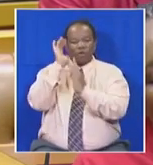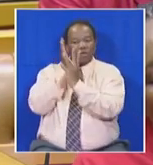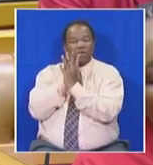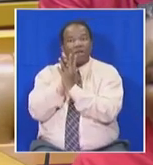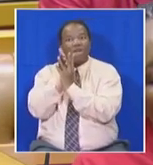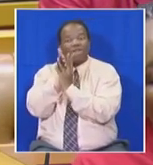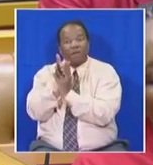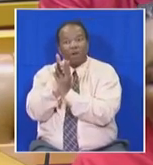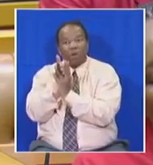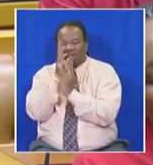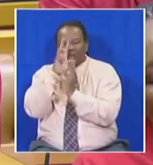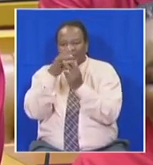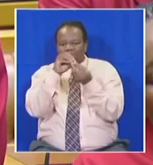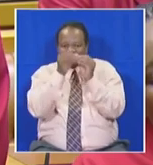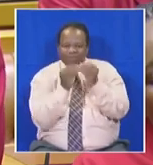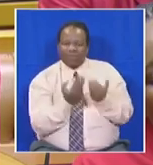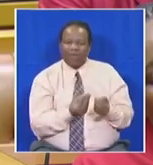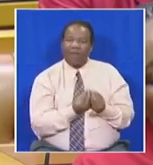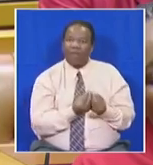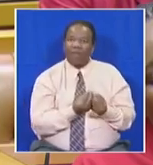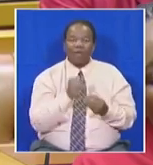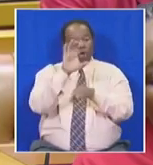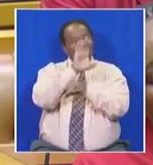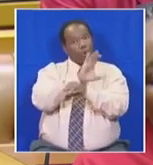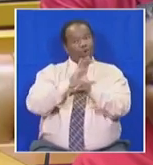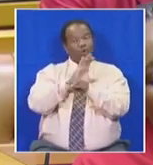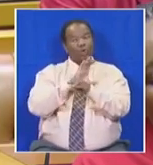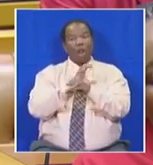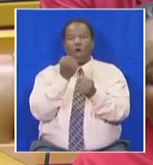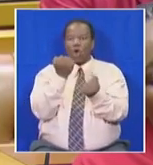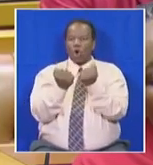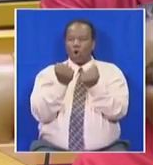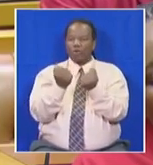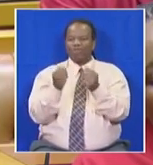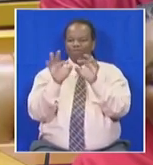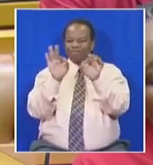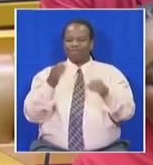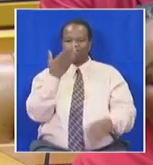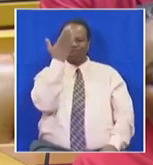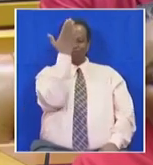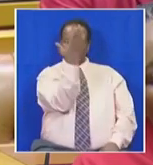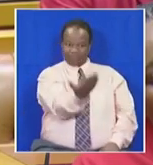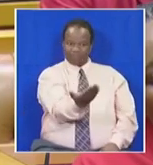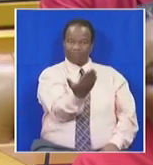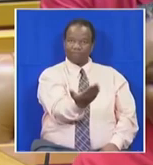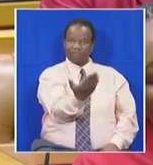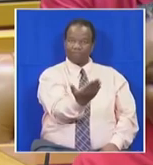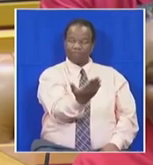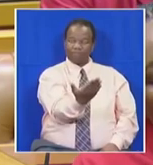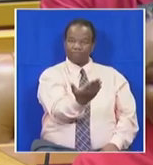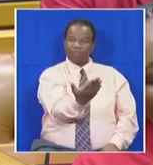with the remedial action. The Constitutional Court therefore issued an order that the